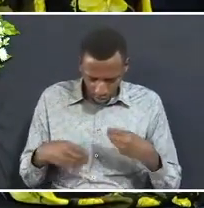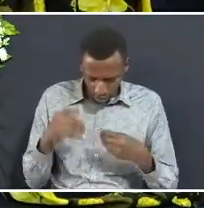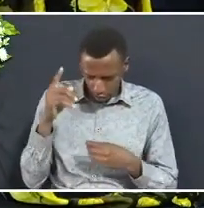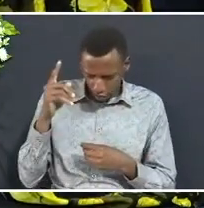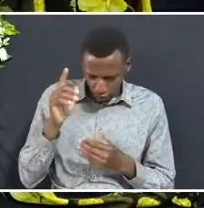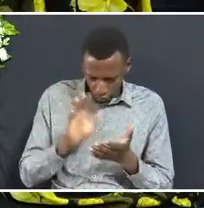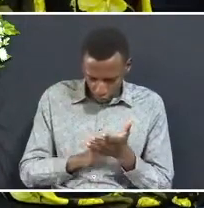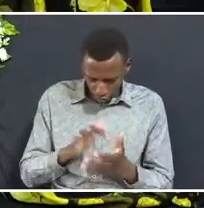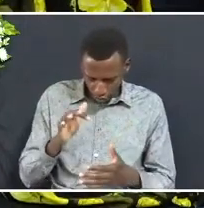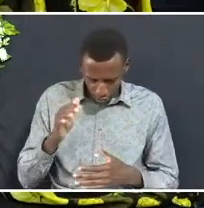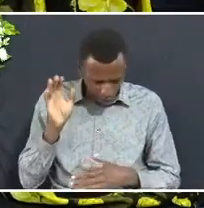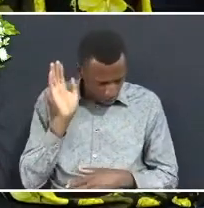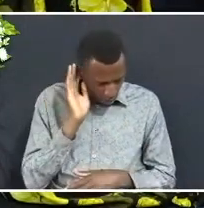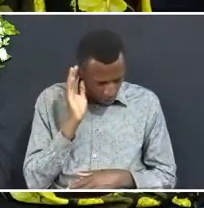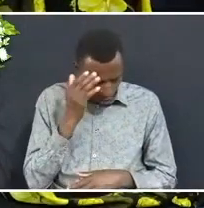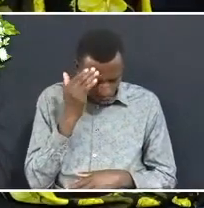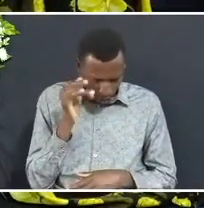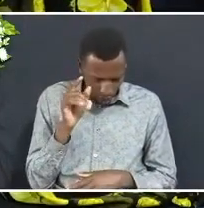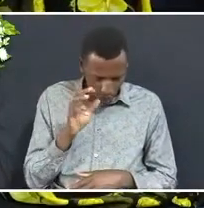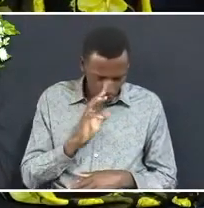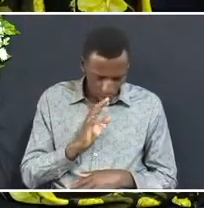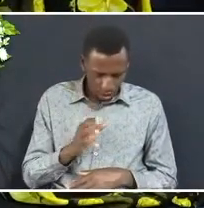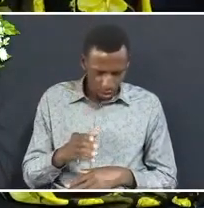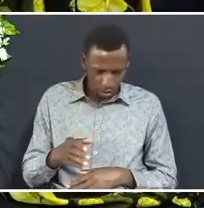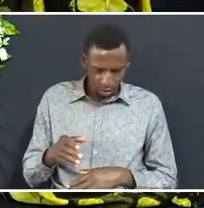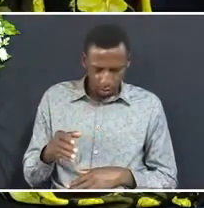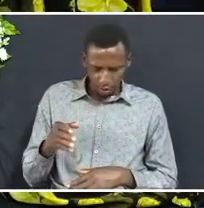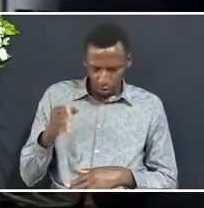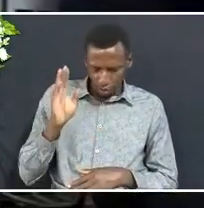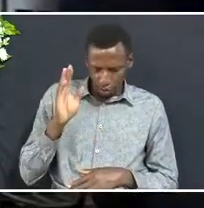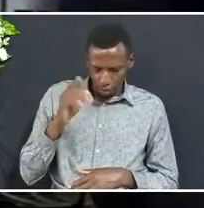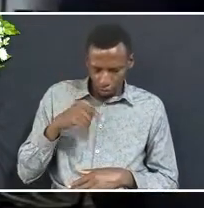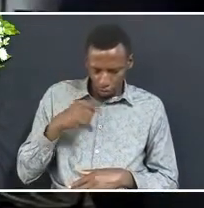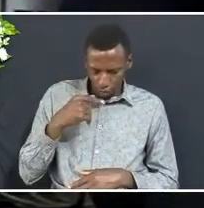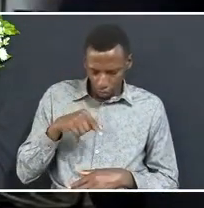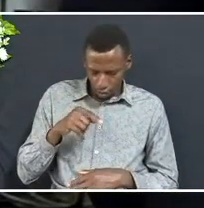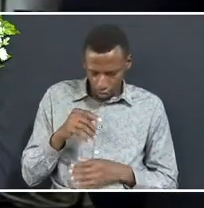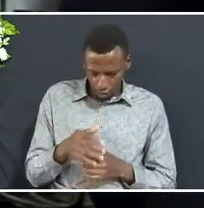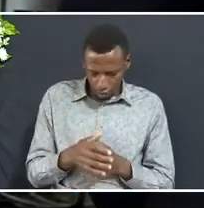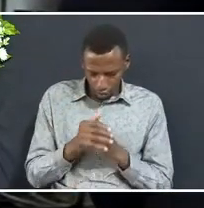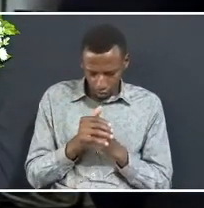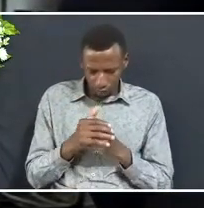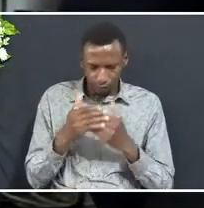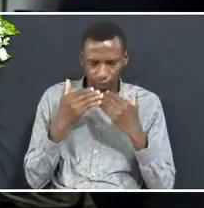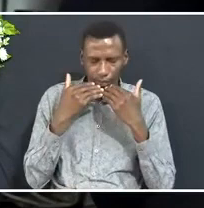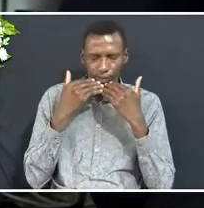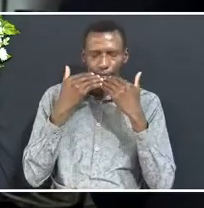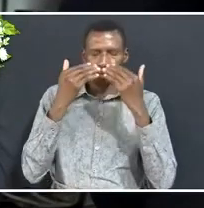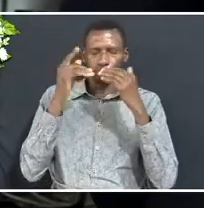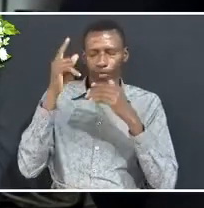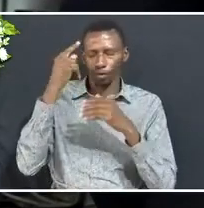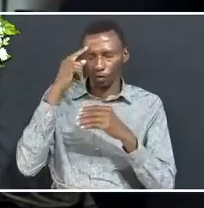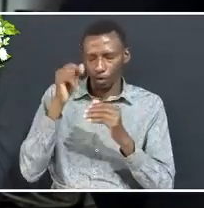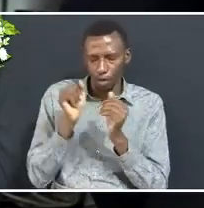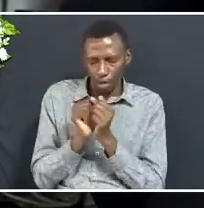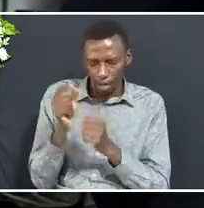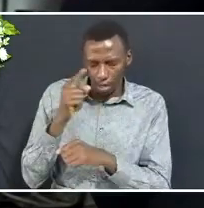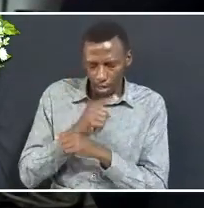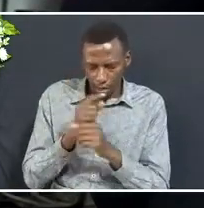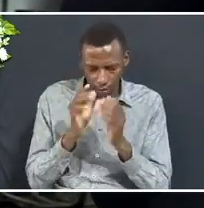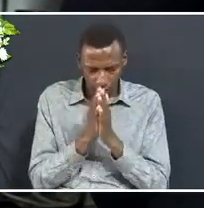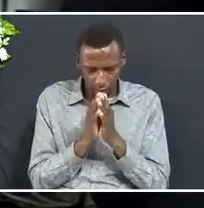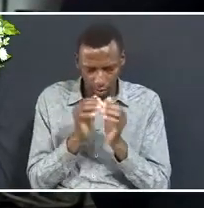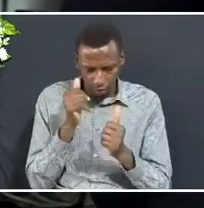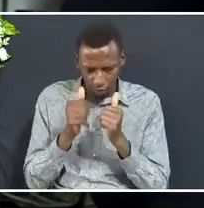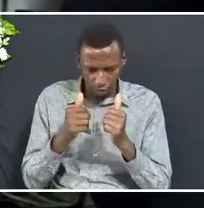you. For God, you are a God worthy of our worship, Father. Thank you for the 10 days of prayer that we have had in